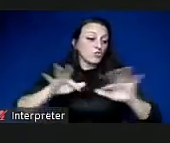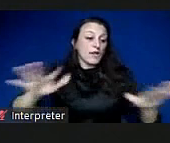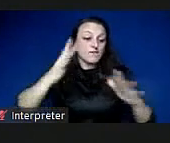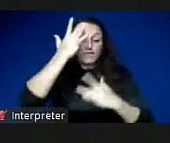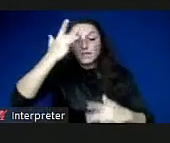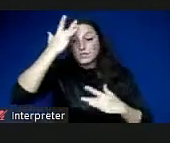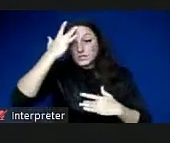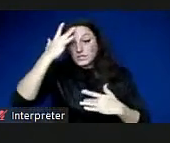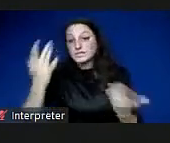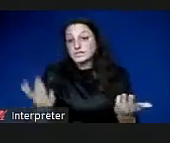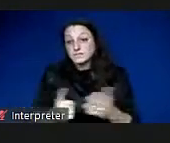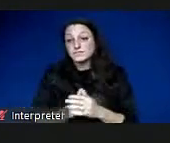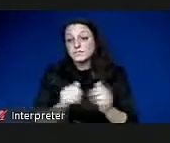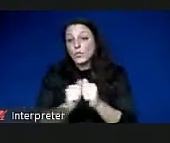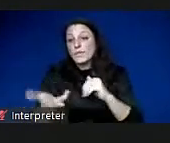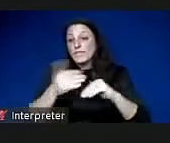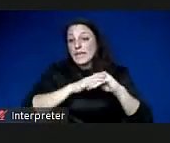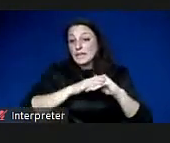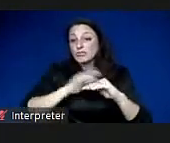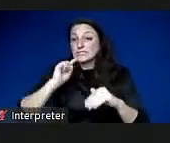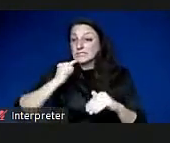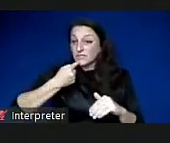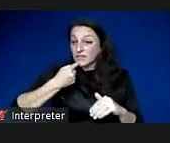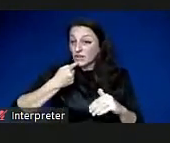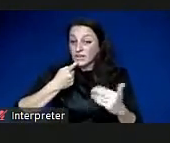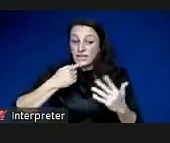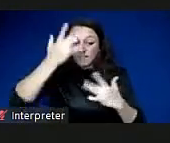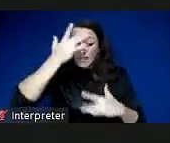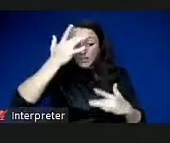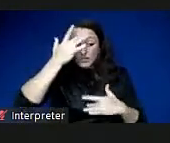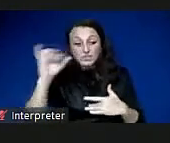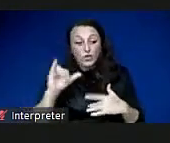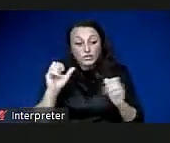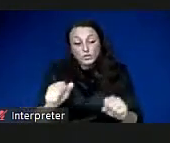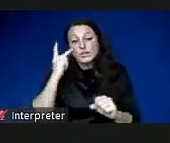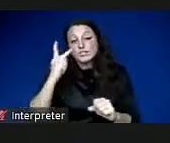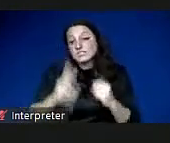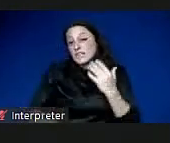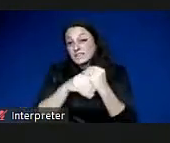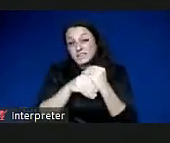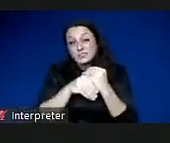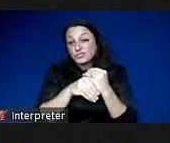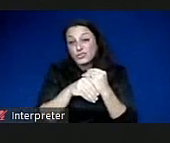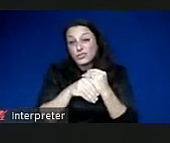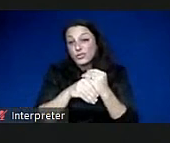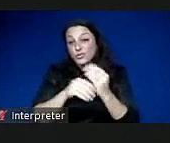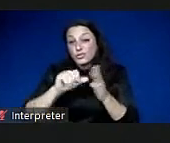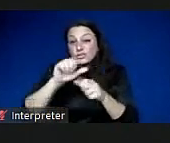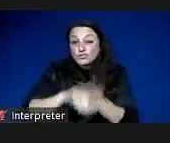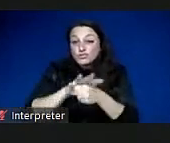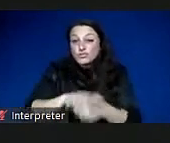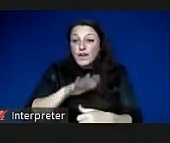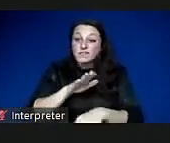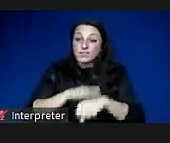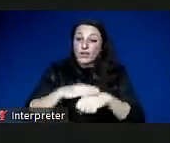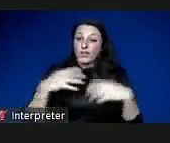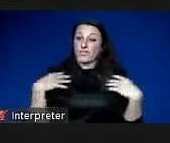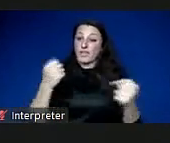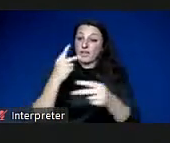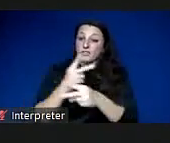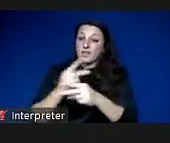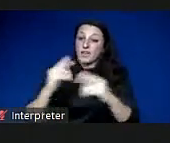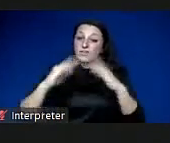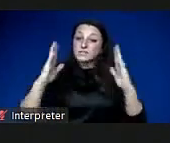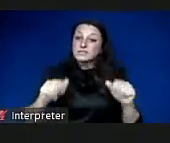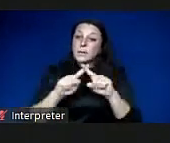With increased severity of illness, we could also see, additional stress on our healthcare system. But based